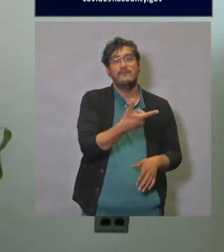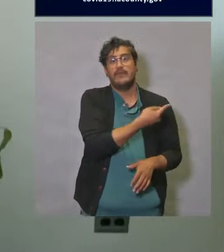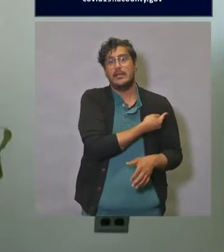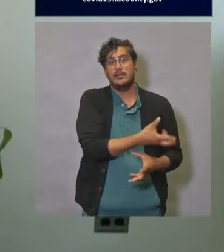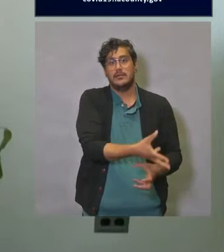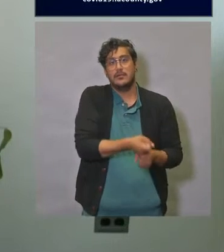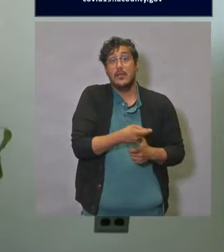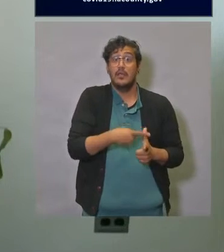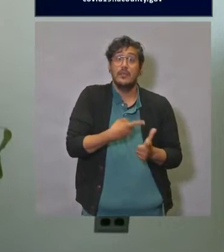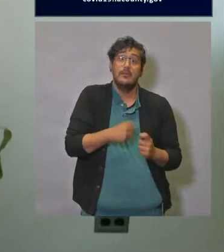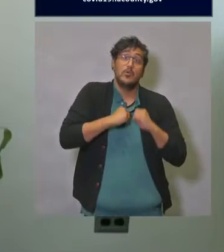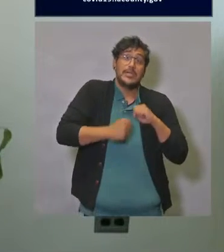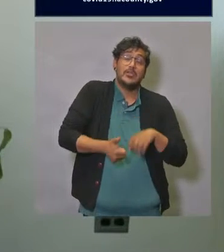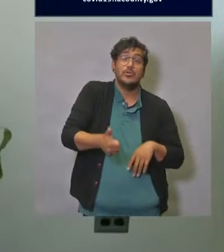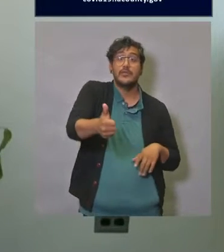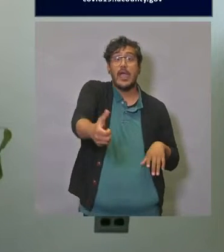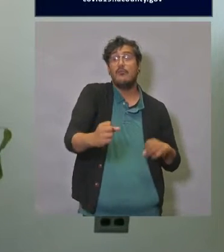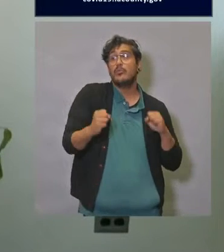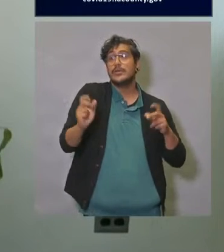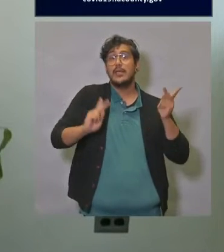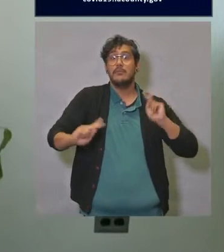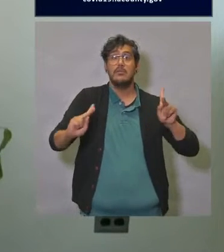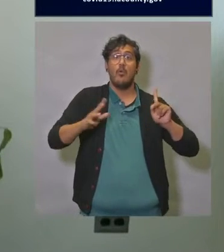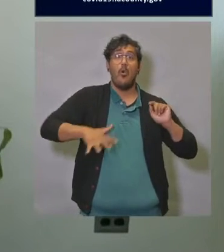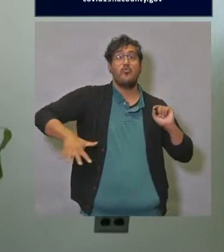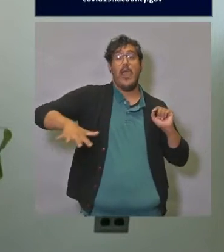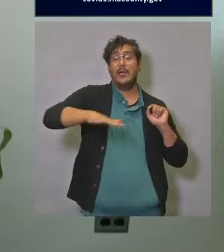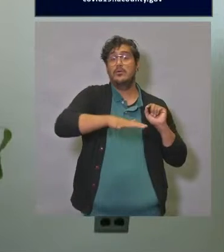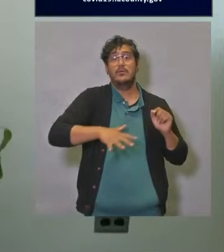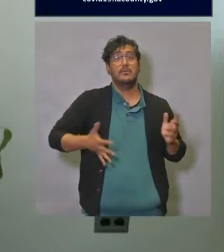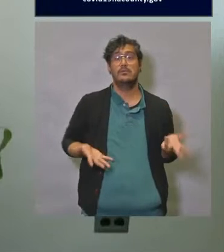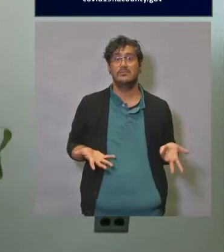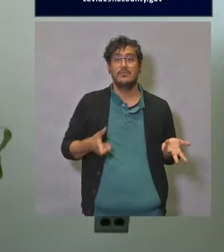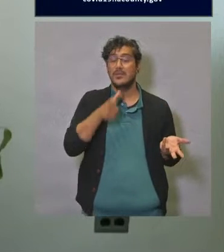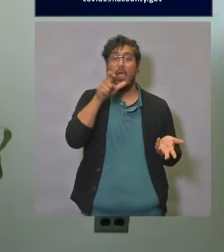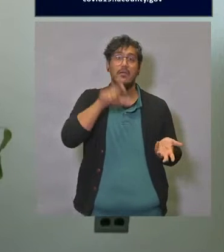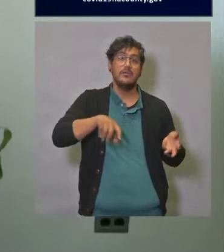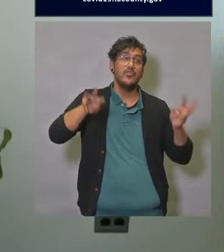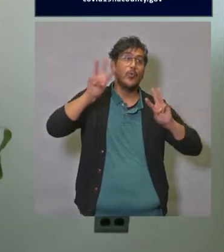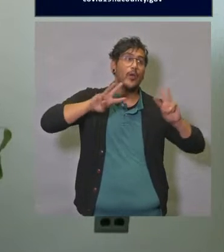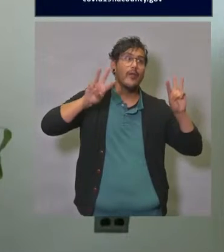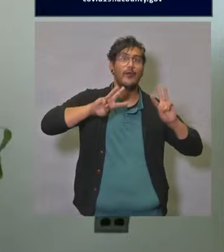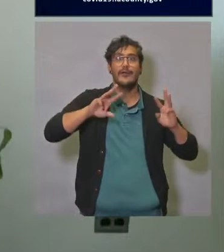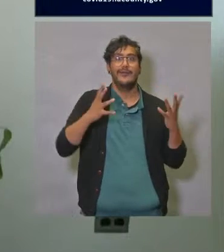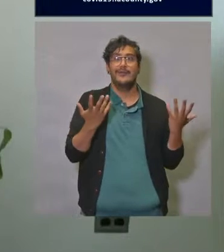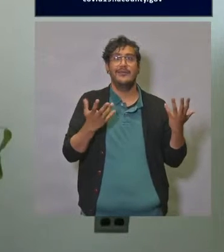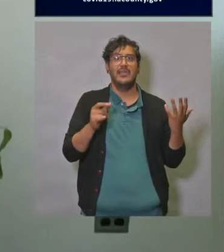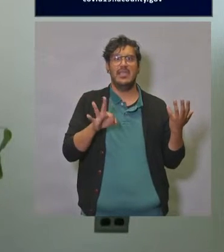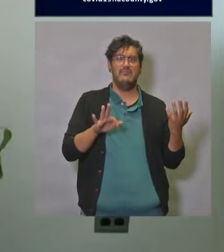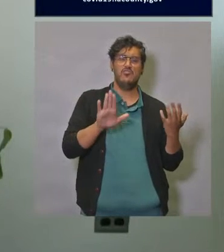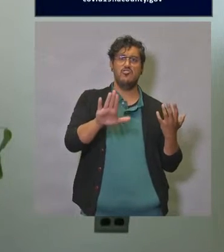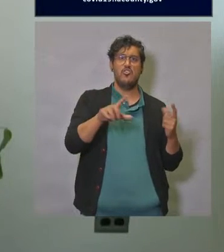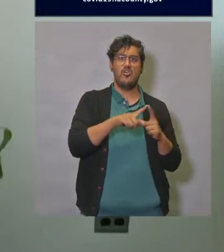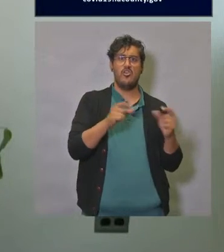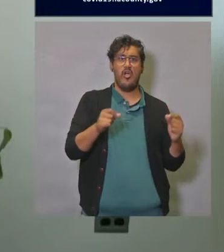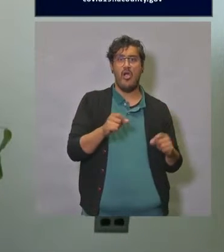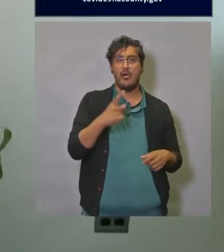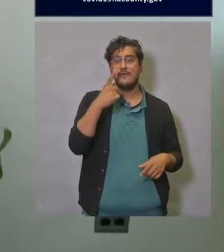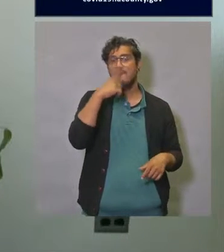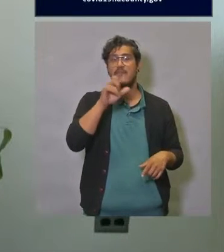you're protecting yourself, you're protecting the people around you, and you don't have to worry about someone figuring out that your card is